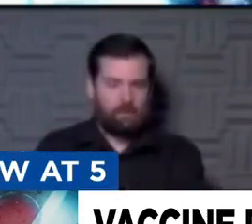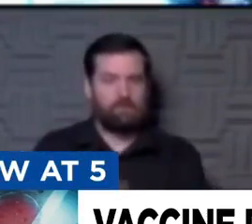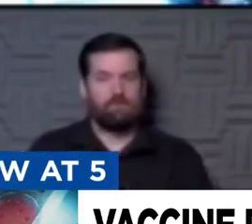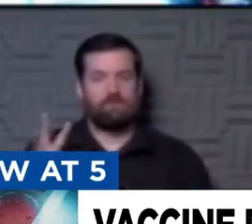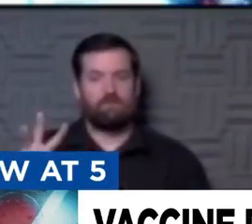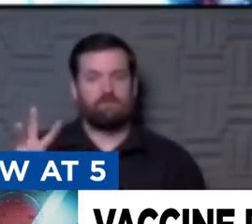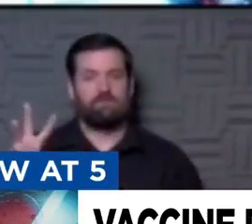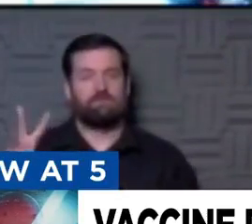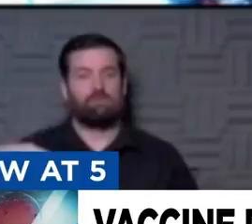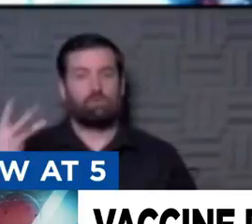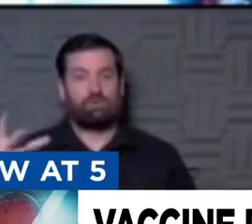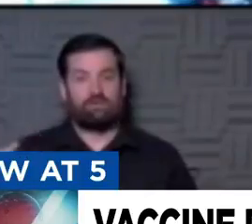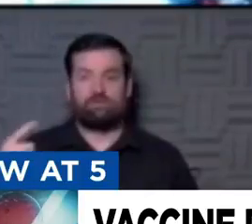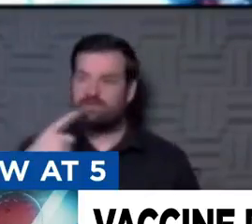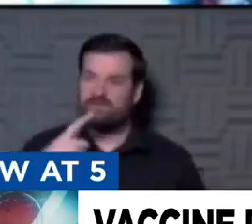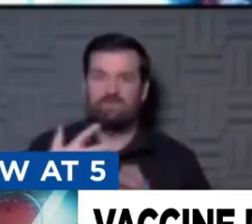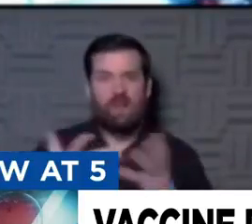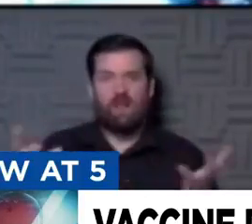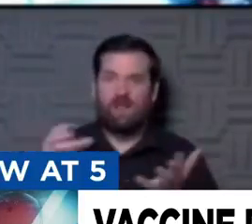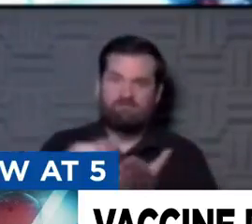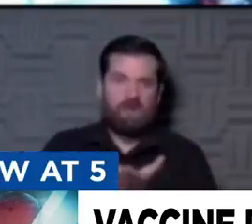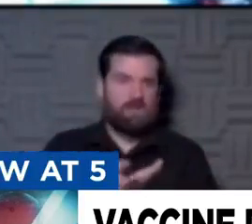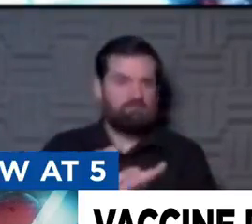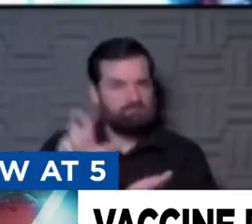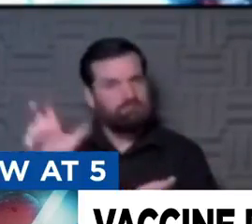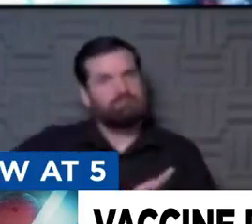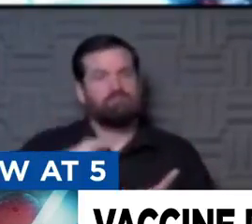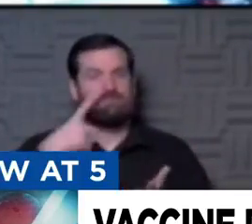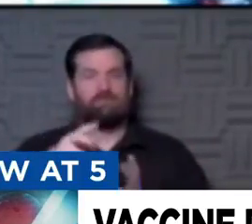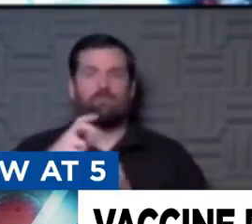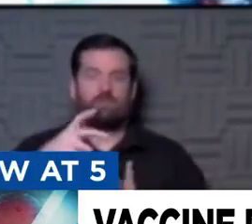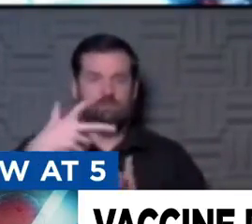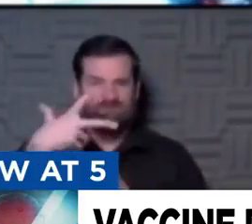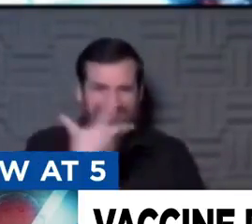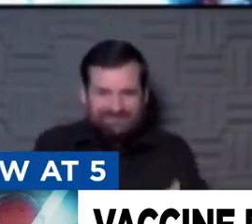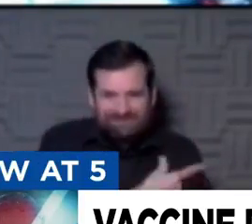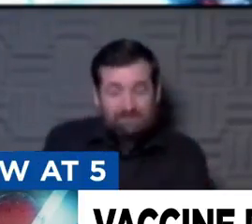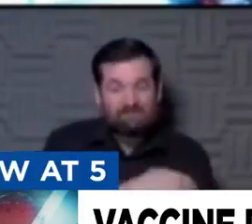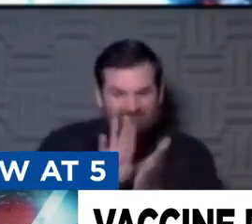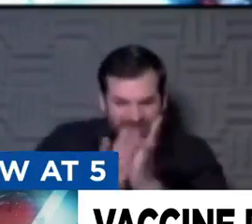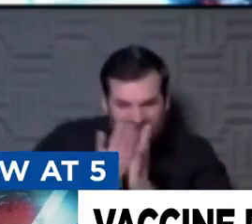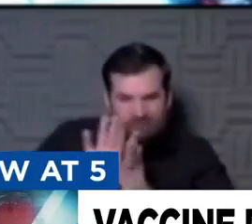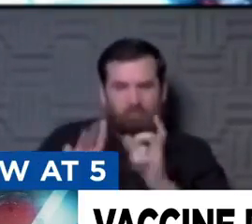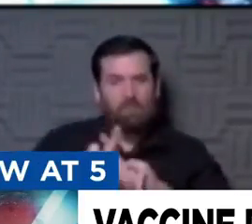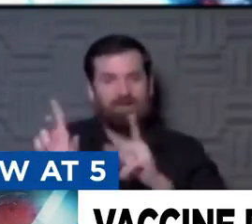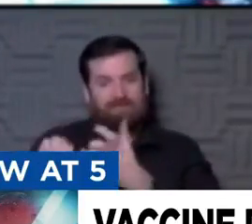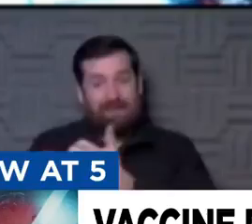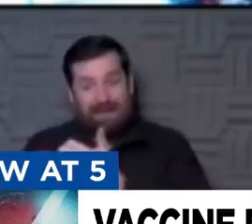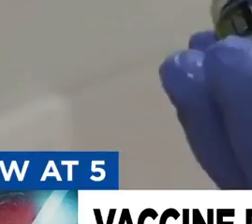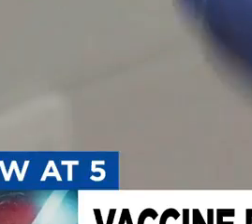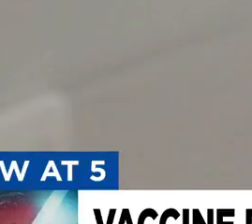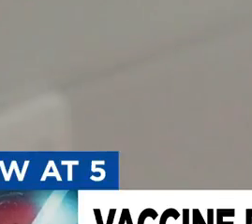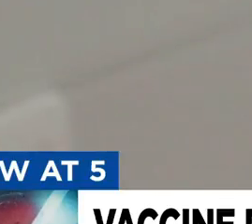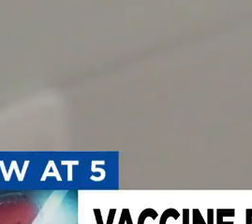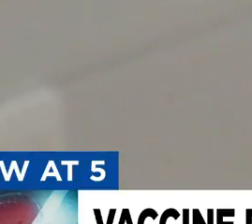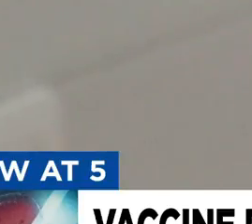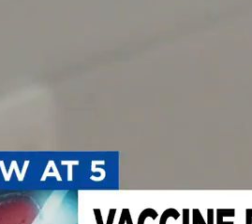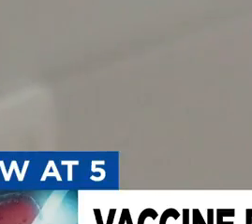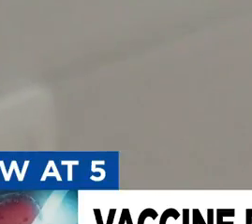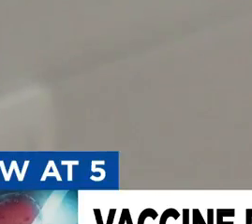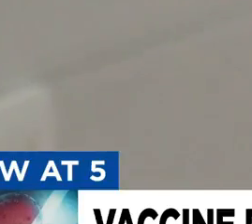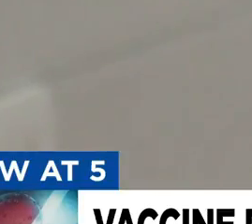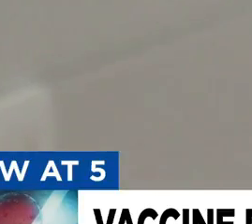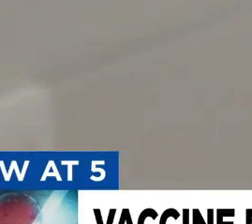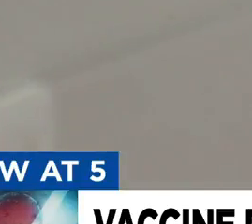briefing. We put a lot of money into developing the vaccine. We put very little money in figuring out how to deliver the vaccine. But in Kansas, the state